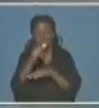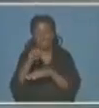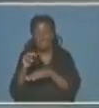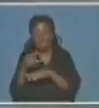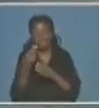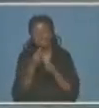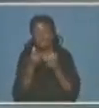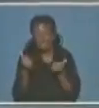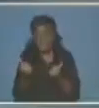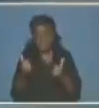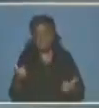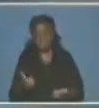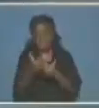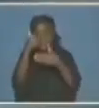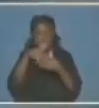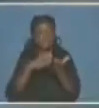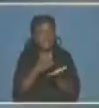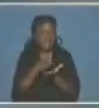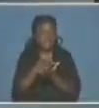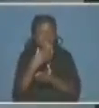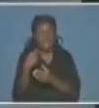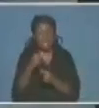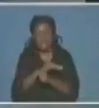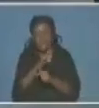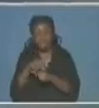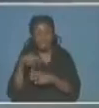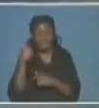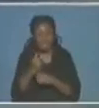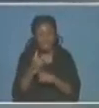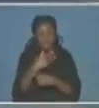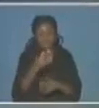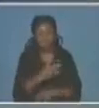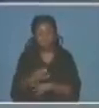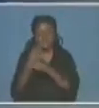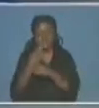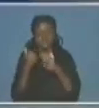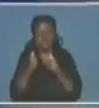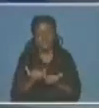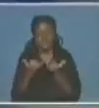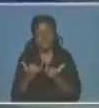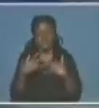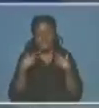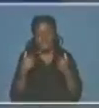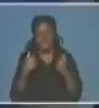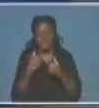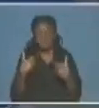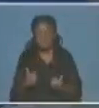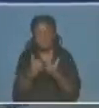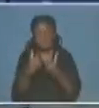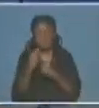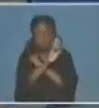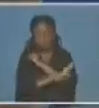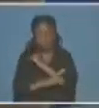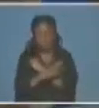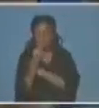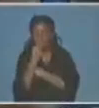within Haiti, as well as COVID impact and recovery, emerging health issues, and prioritizing regional food and national issues on